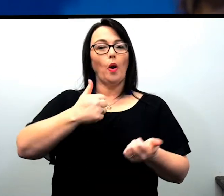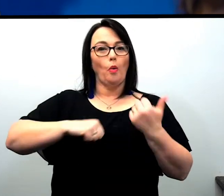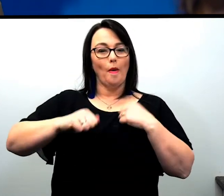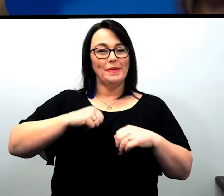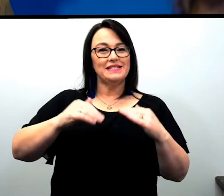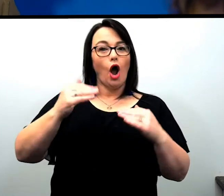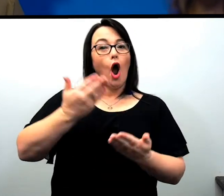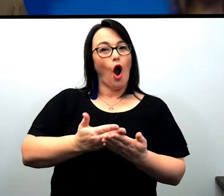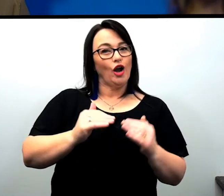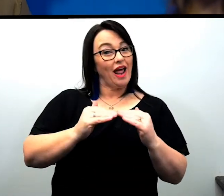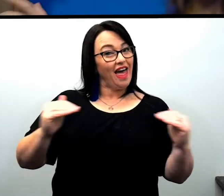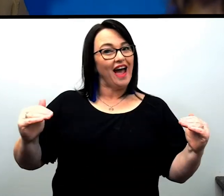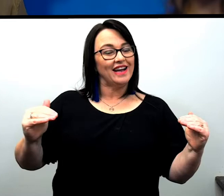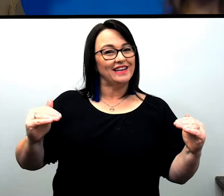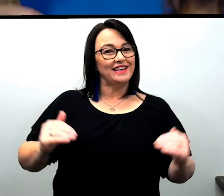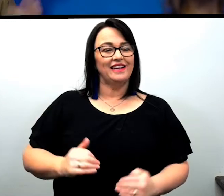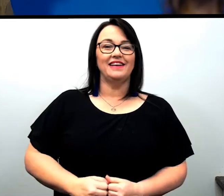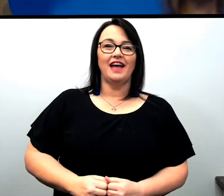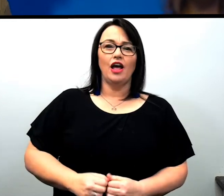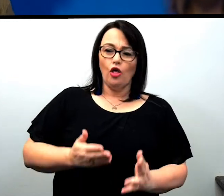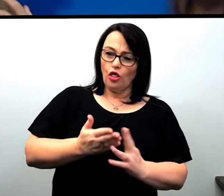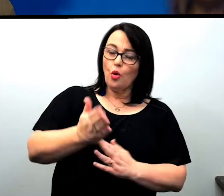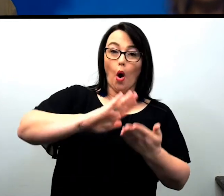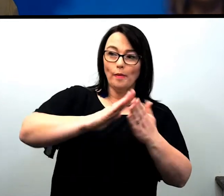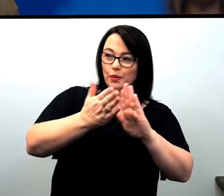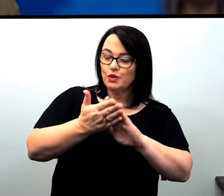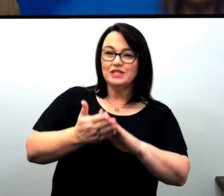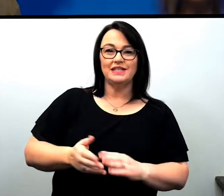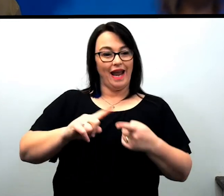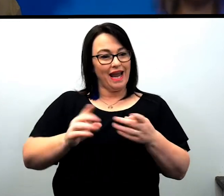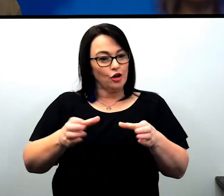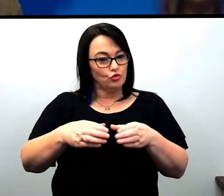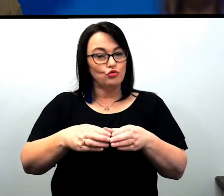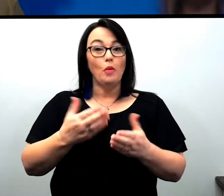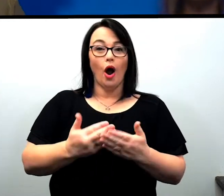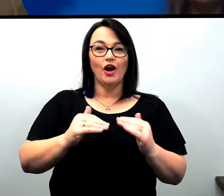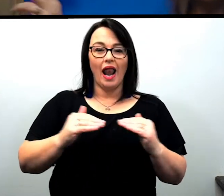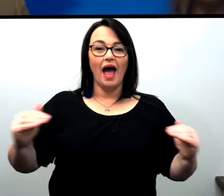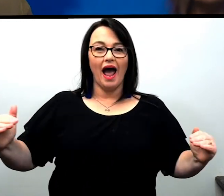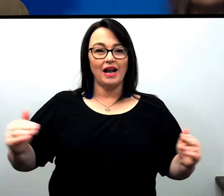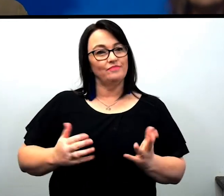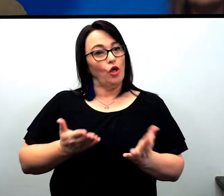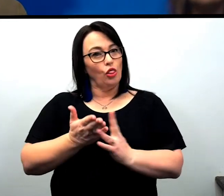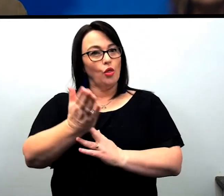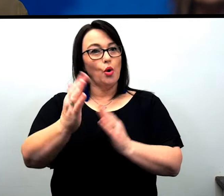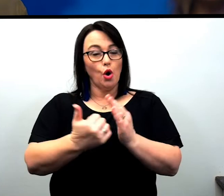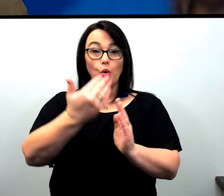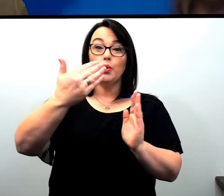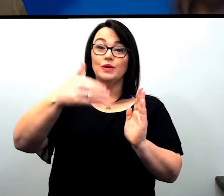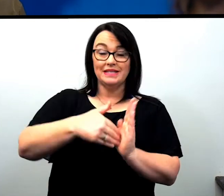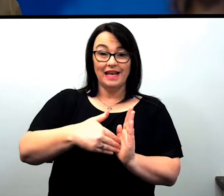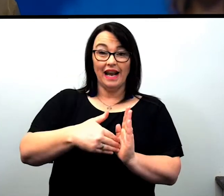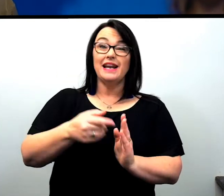where people can experience church, the fullness of church, community online. And so that's going to happen for people right around New Zealand, but